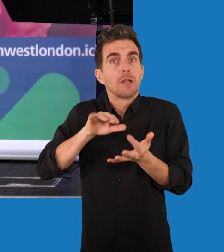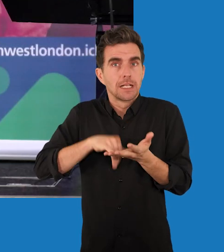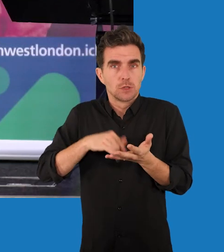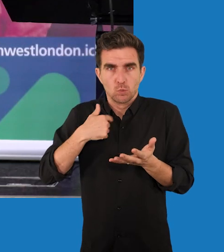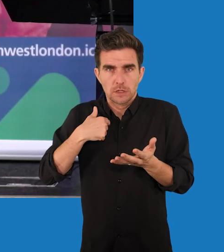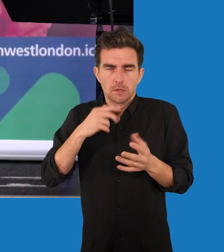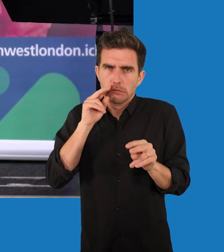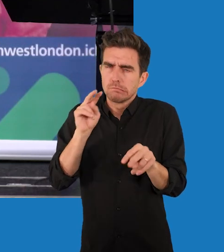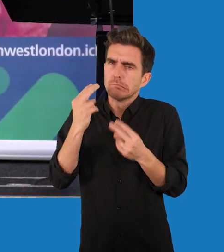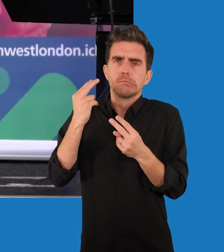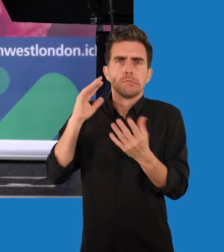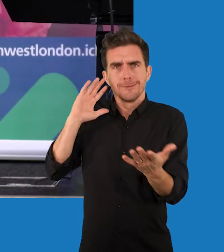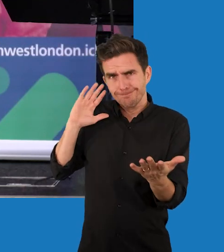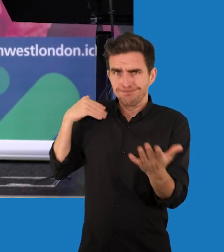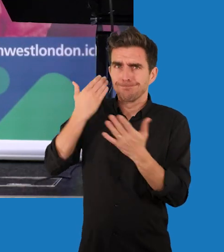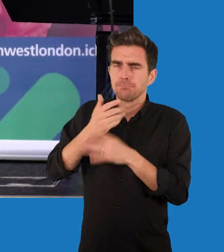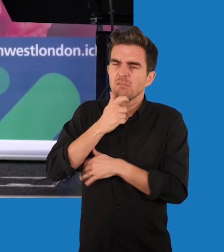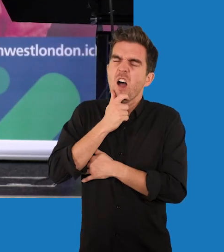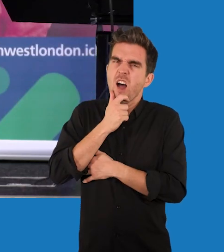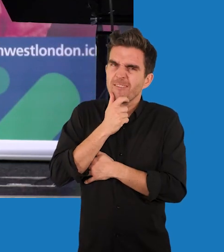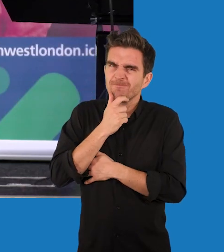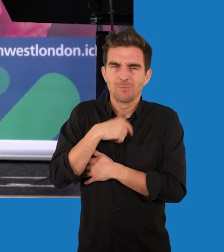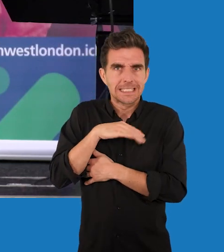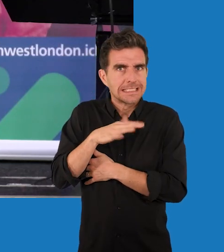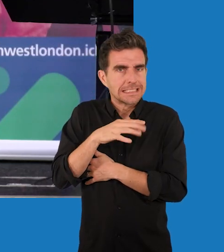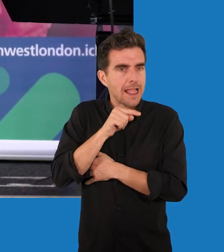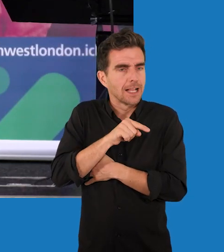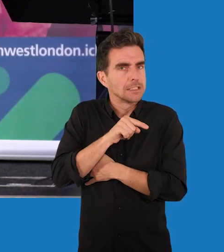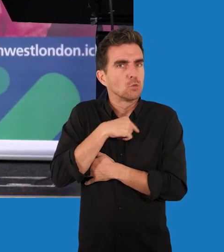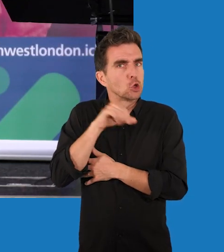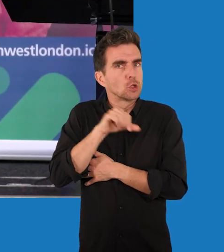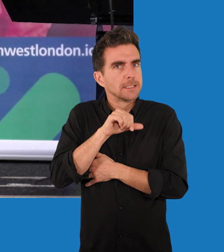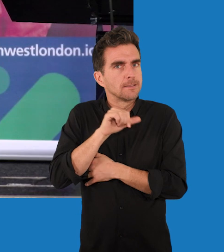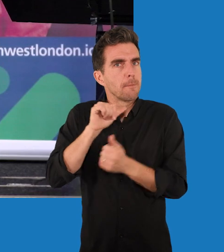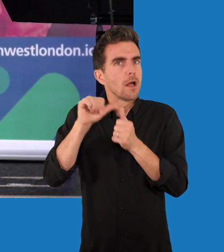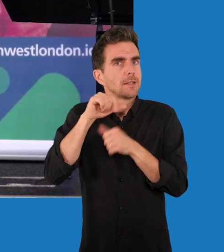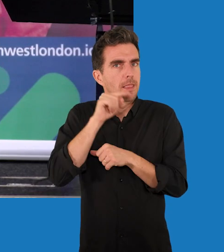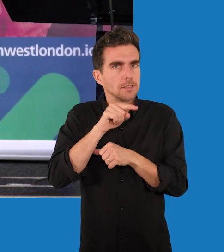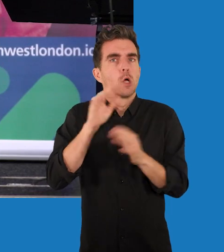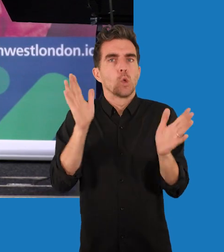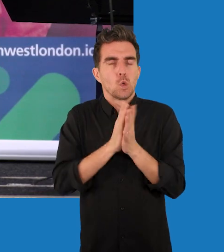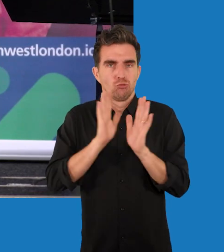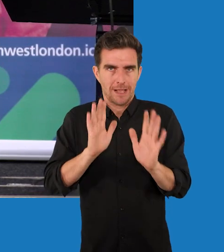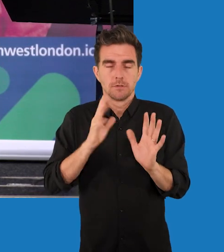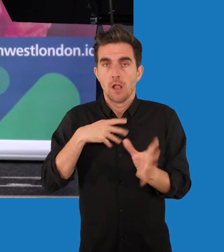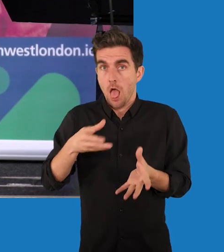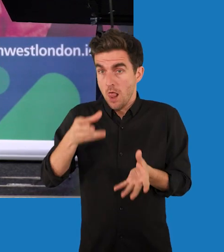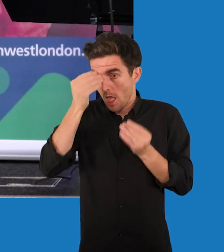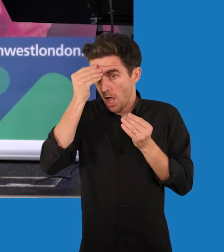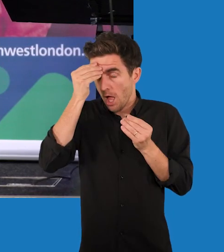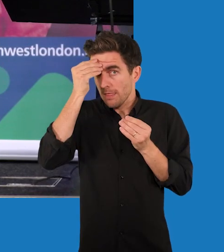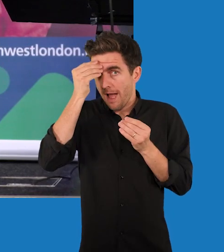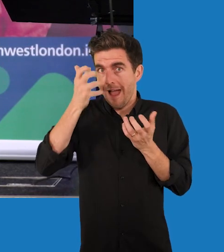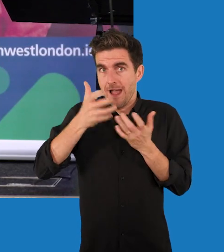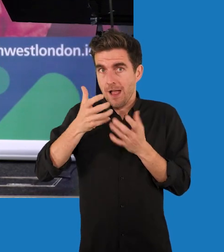an NHS. This is something that we haven't historically been as good as we should be at. And I think there's real potential for us to do all